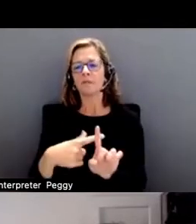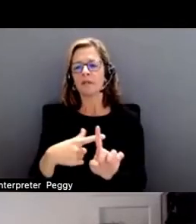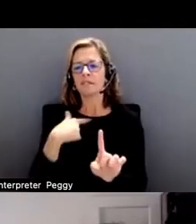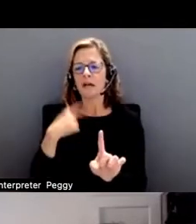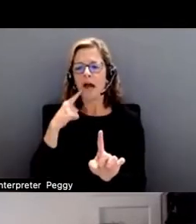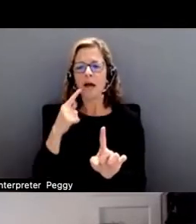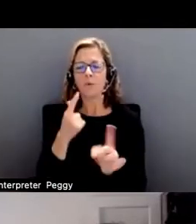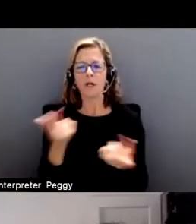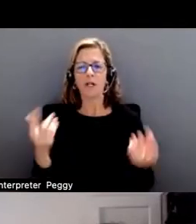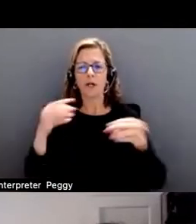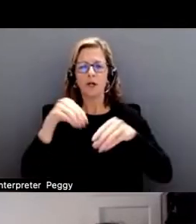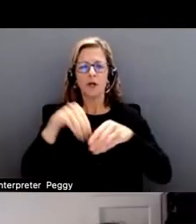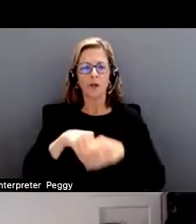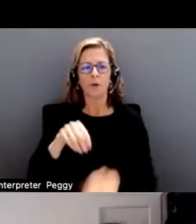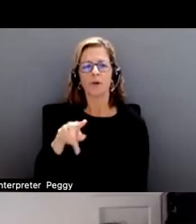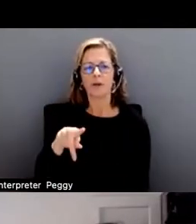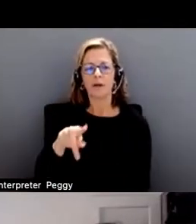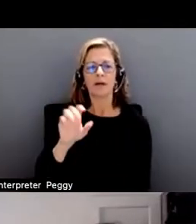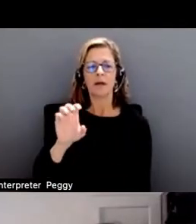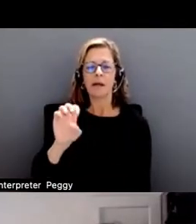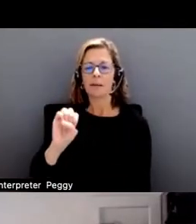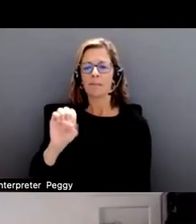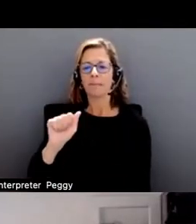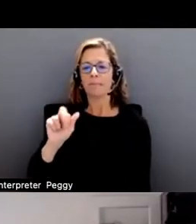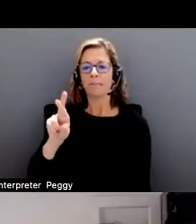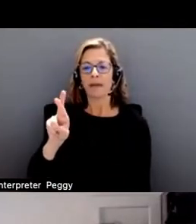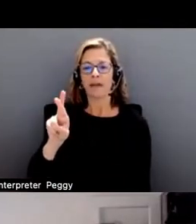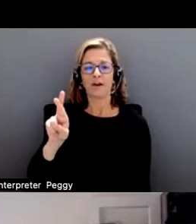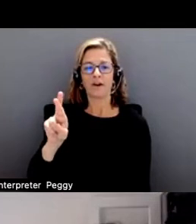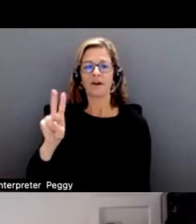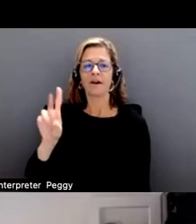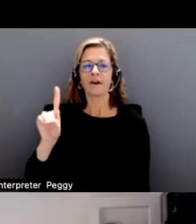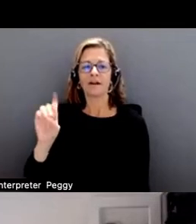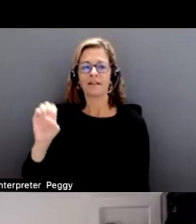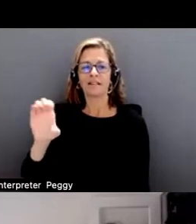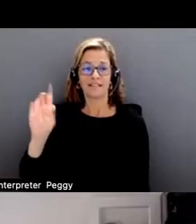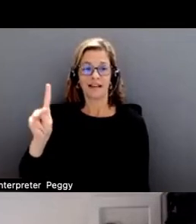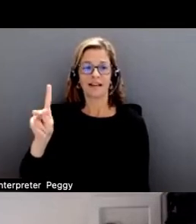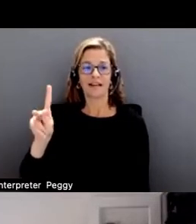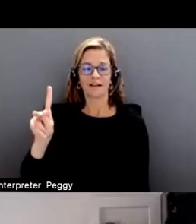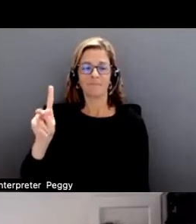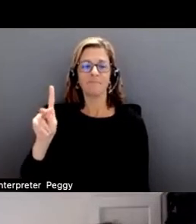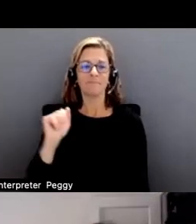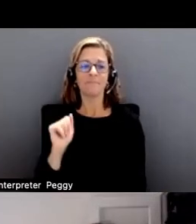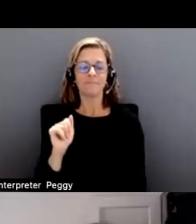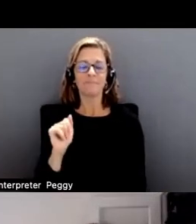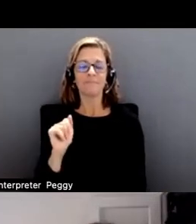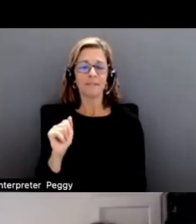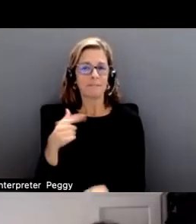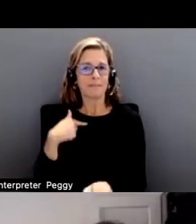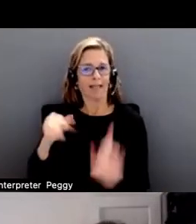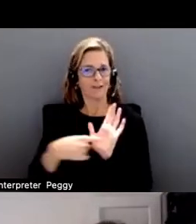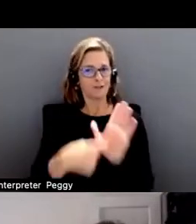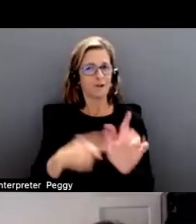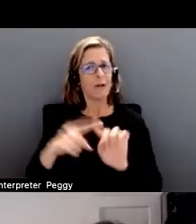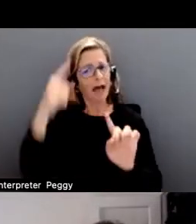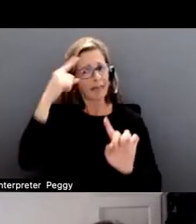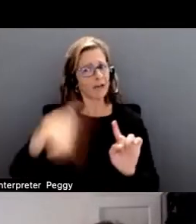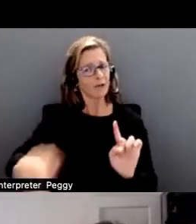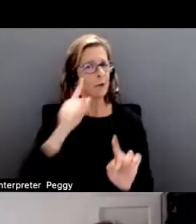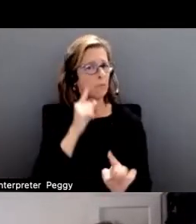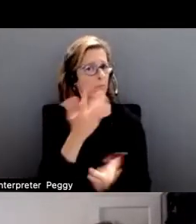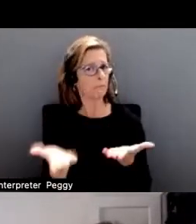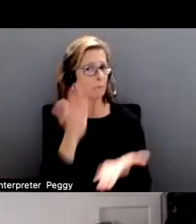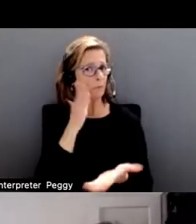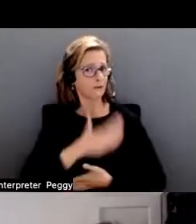wasn't discussed during the session, but I want to share more about that as well, because I think you may enjoy it. So just kind of, filling in the gaps on some